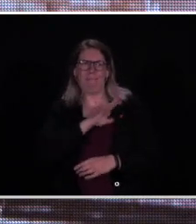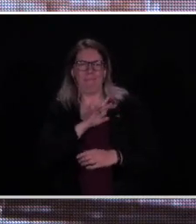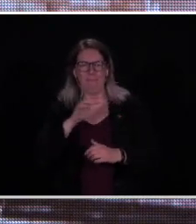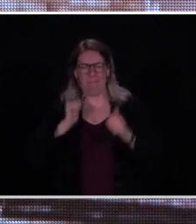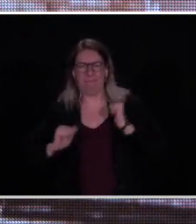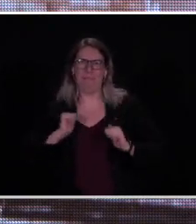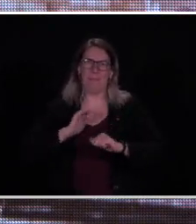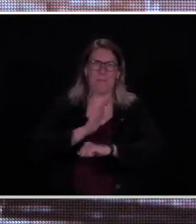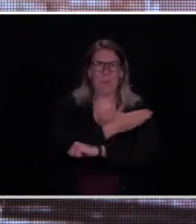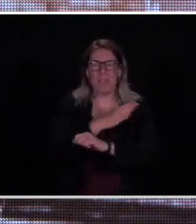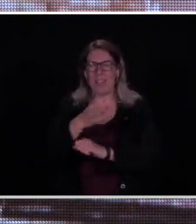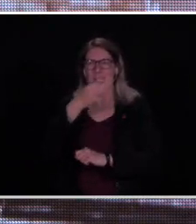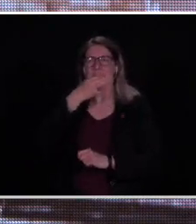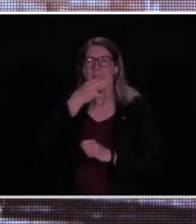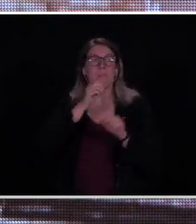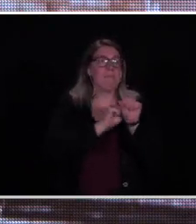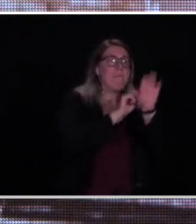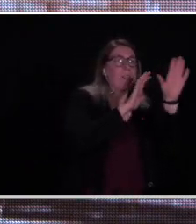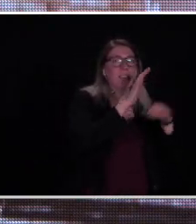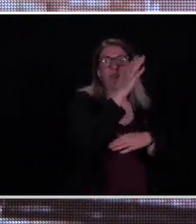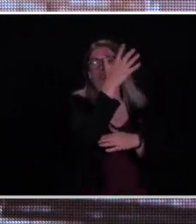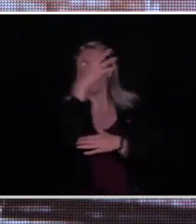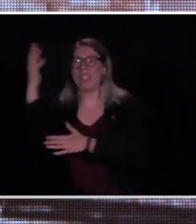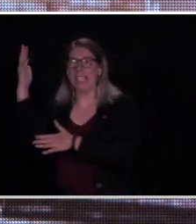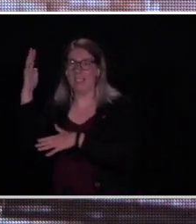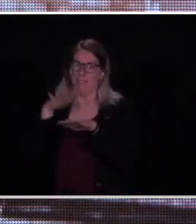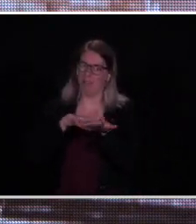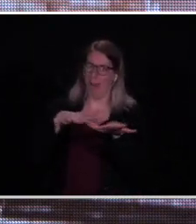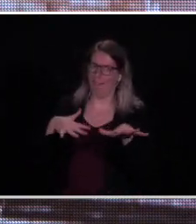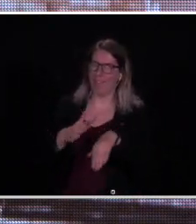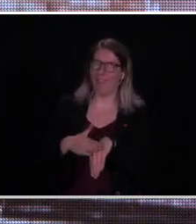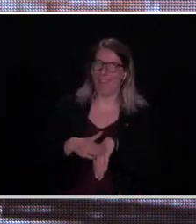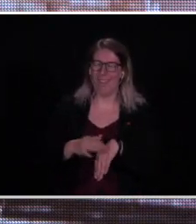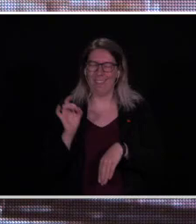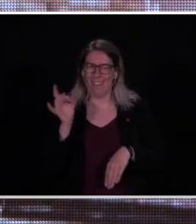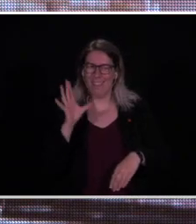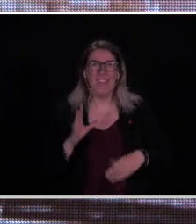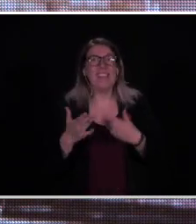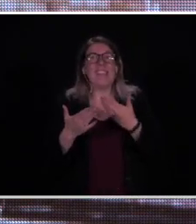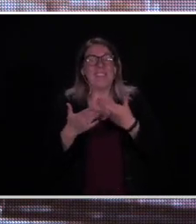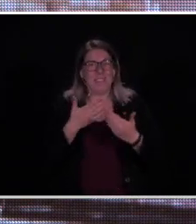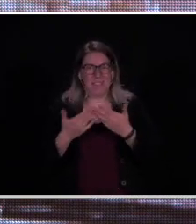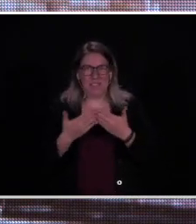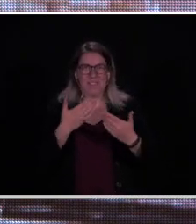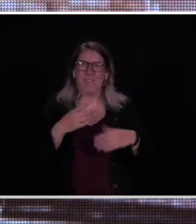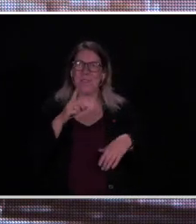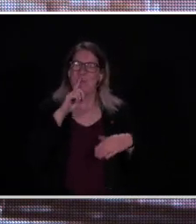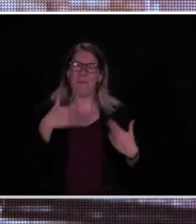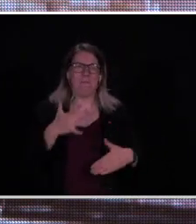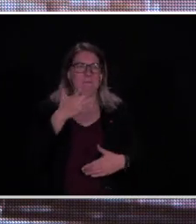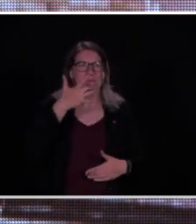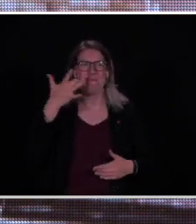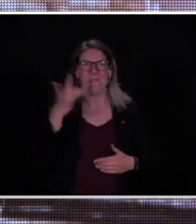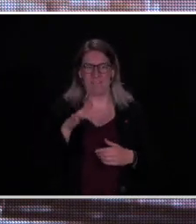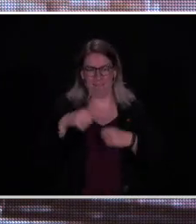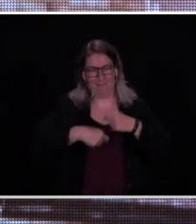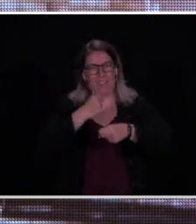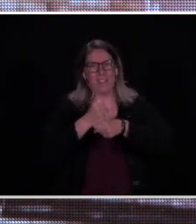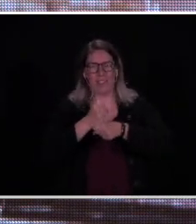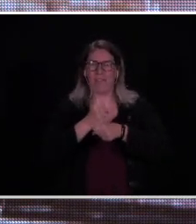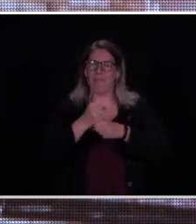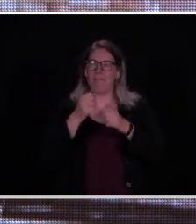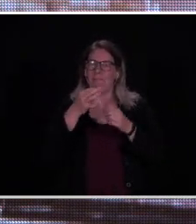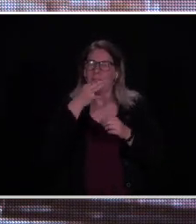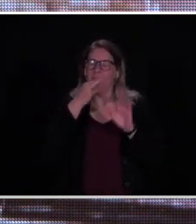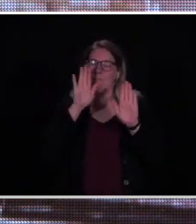talent. Maybe it's the mountains, the trees, the traffic. In any event, we're so fortunate that again this year some very